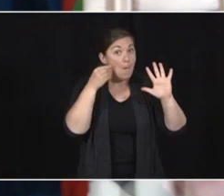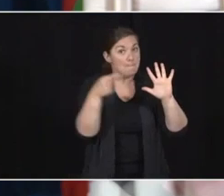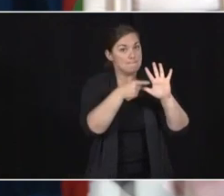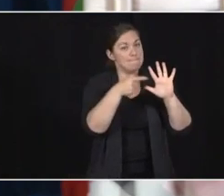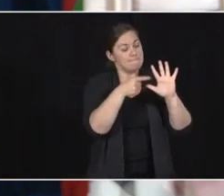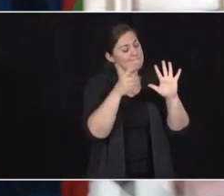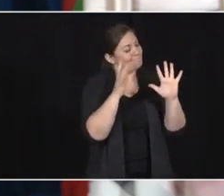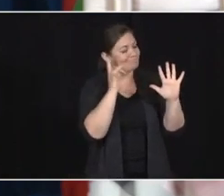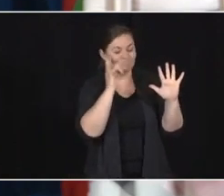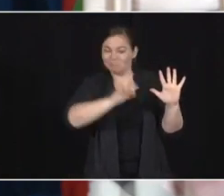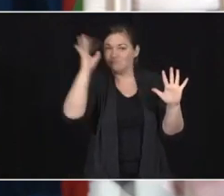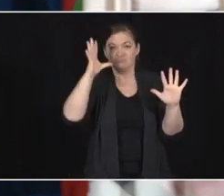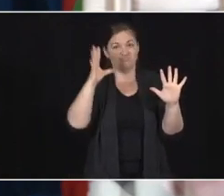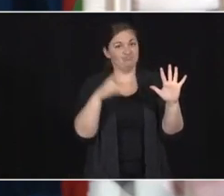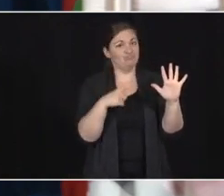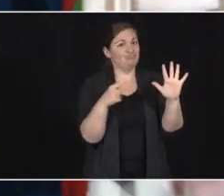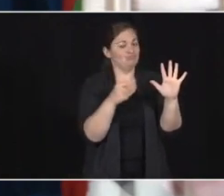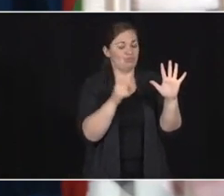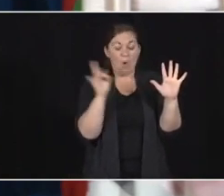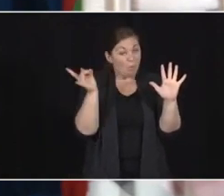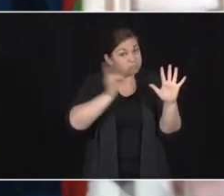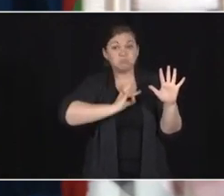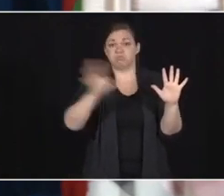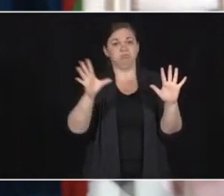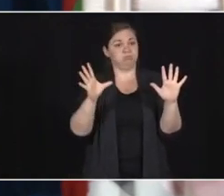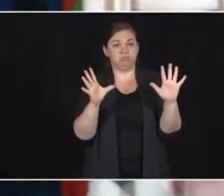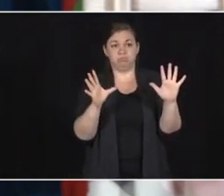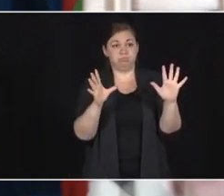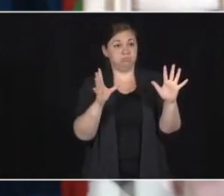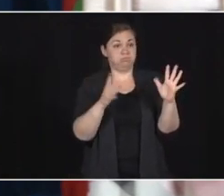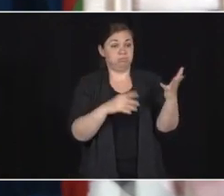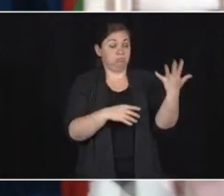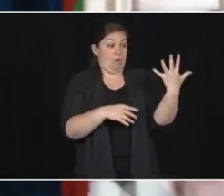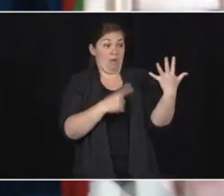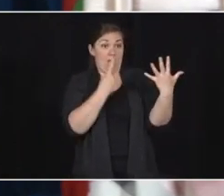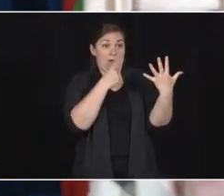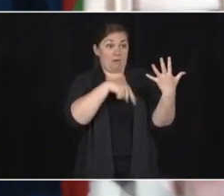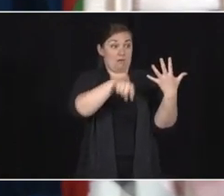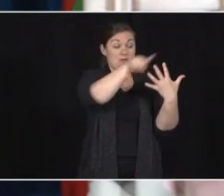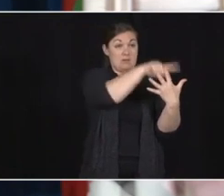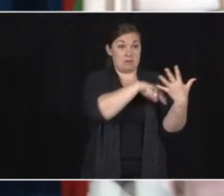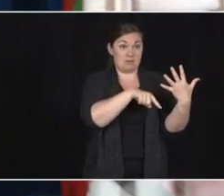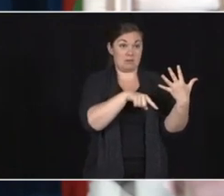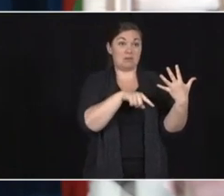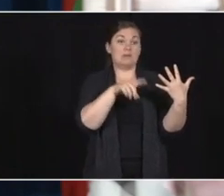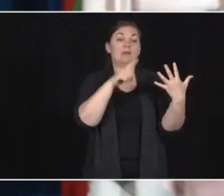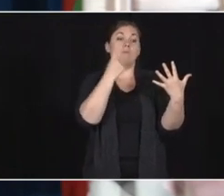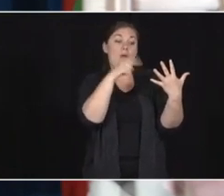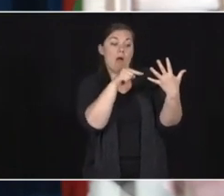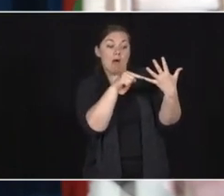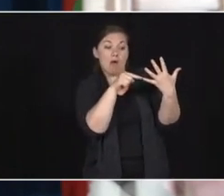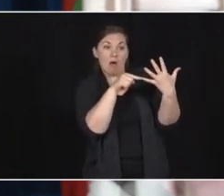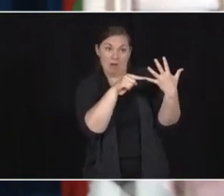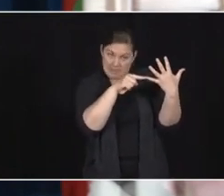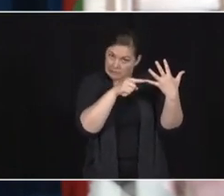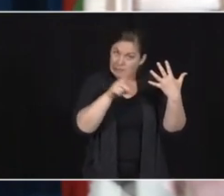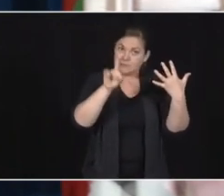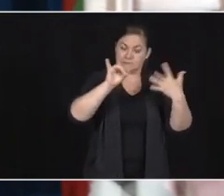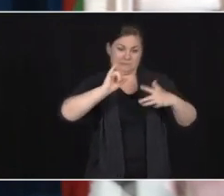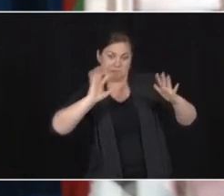absolutely terrible. One of them have put a lot of corrections in place, and we thank